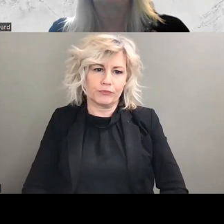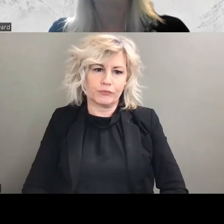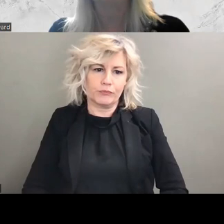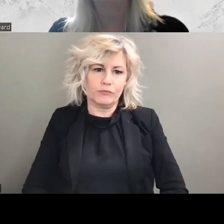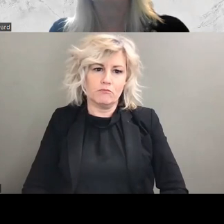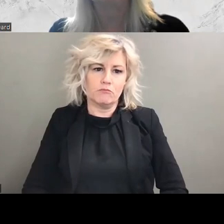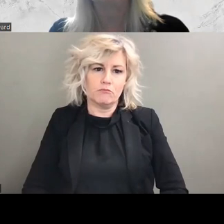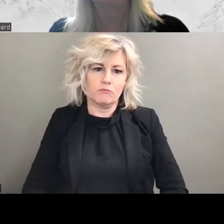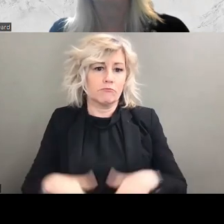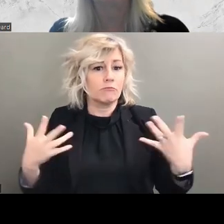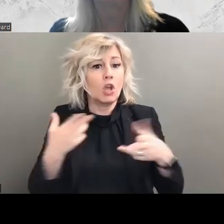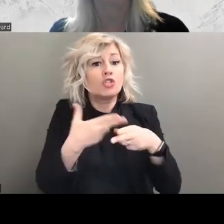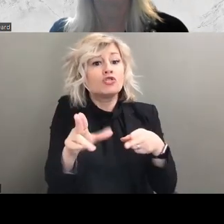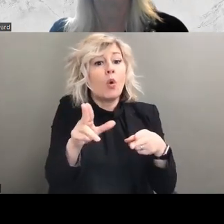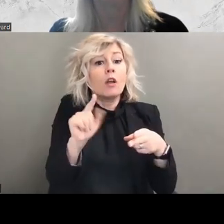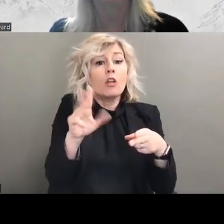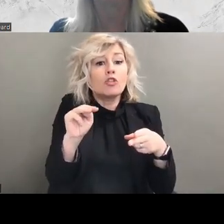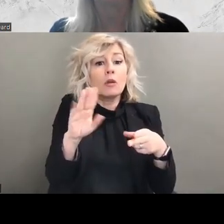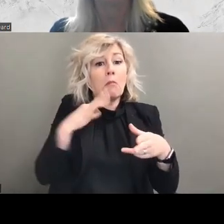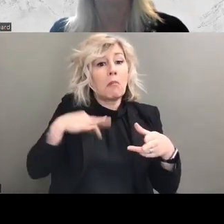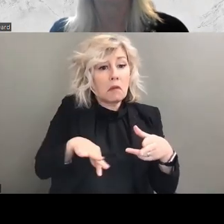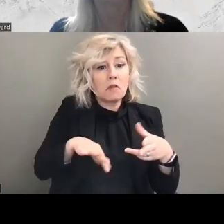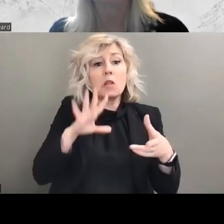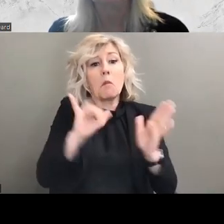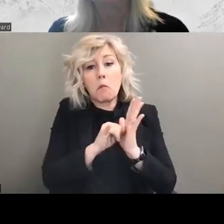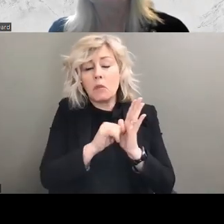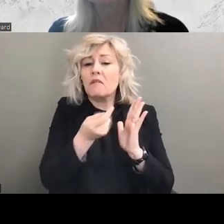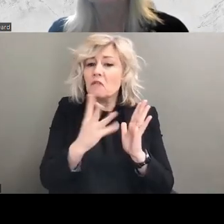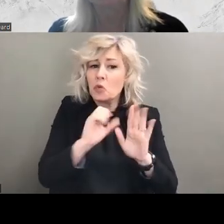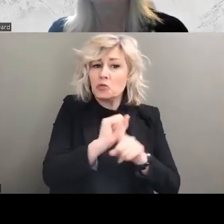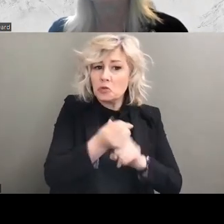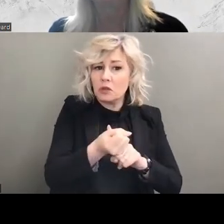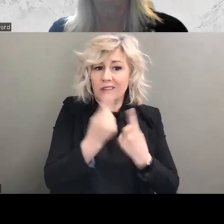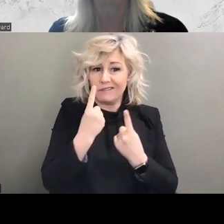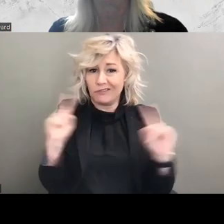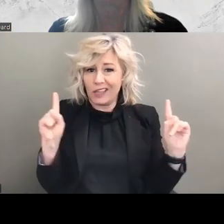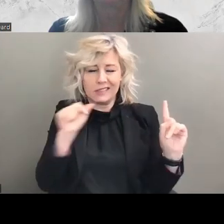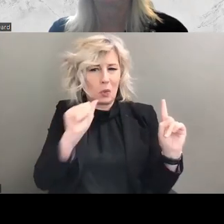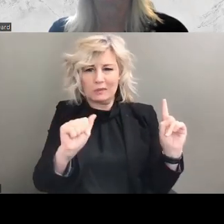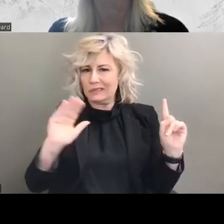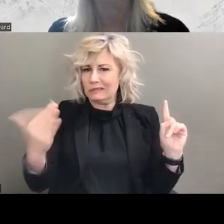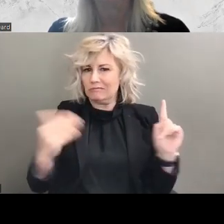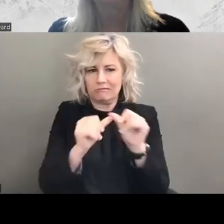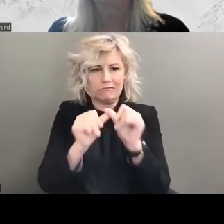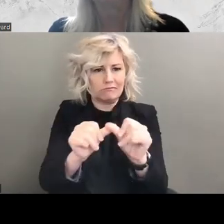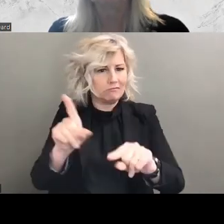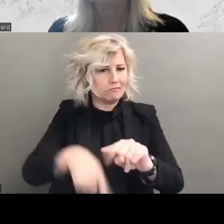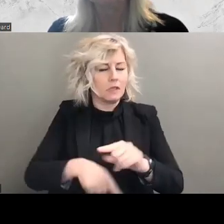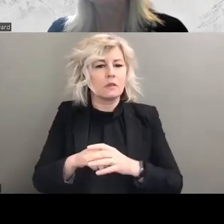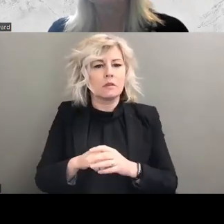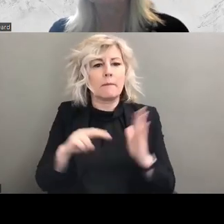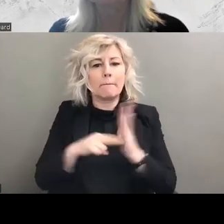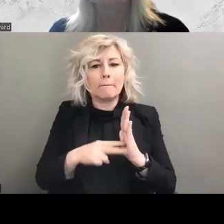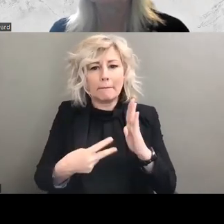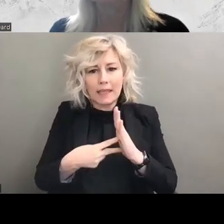While modest short-term benefits have been identified in a few instances, effects do not appear to be sustained. What that refers